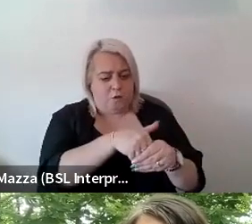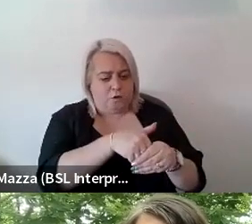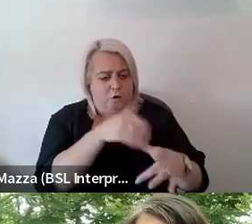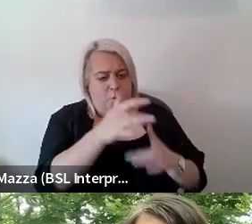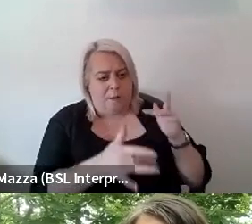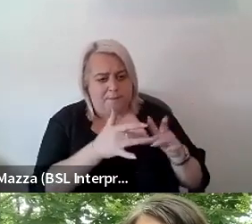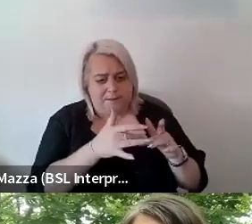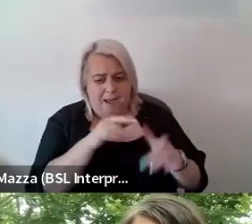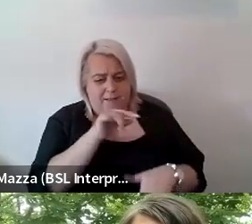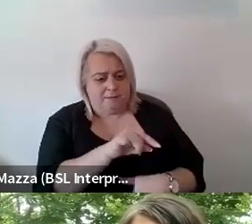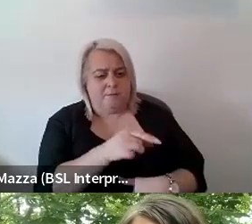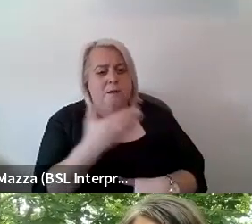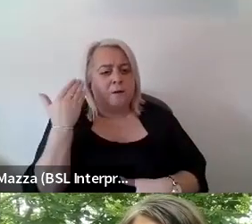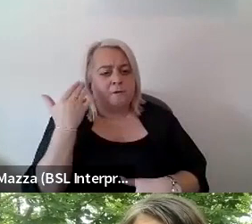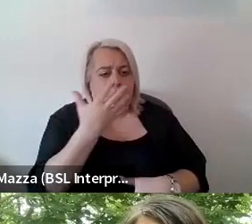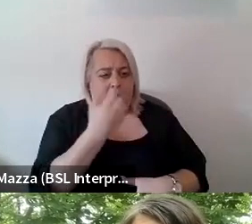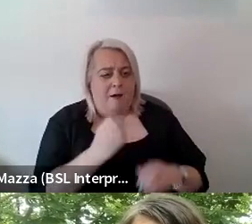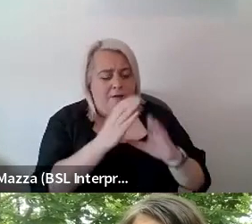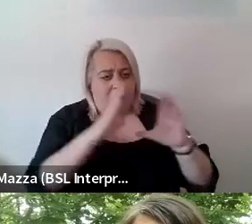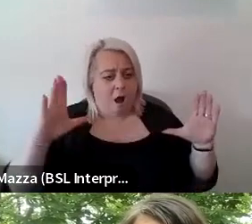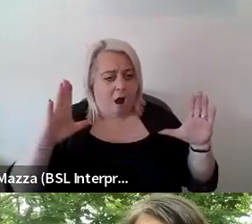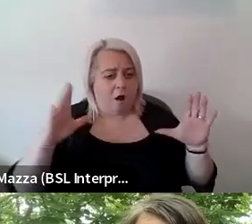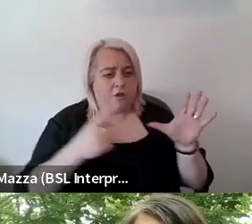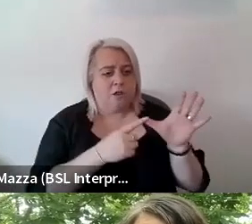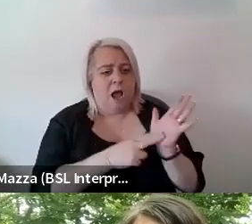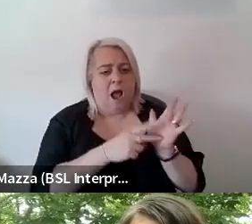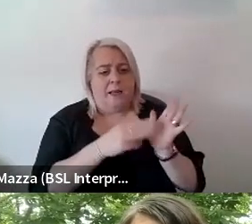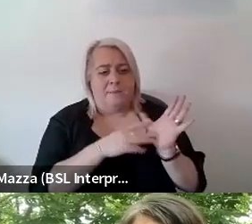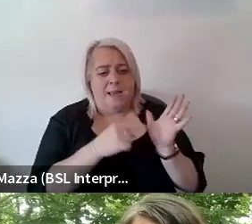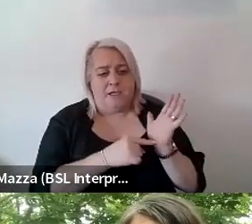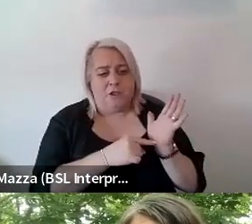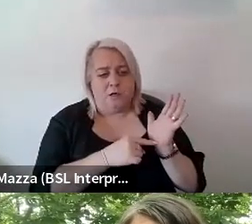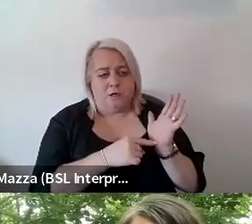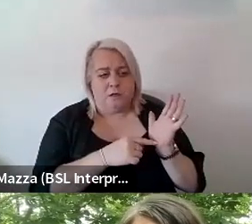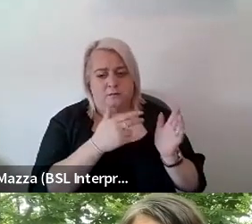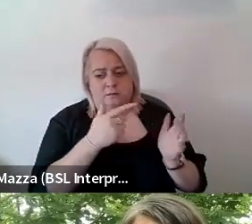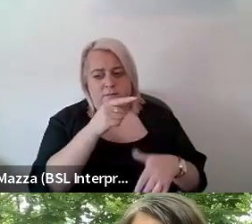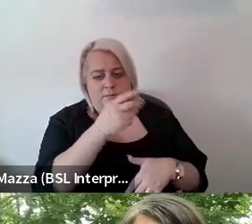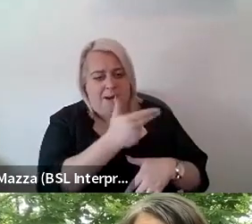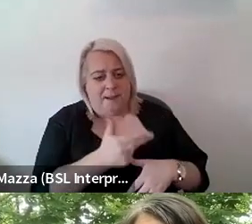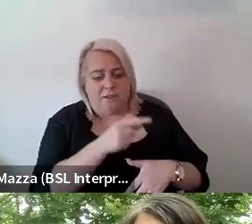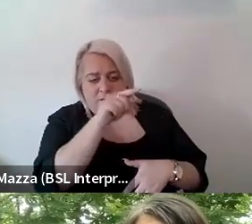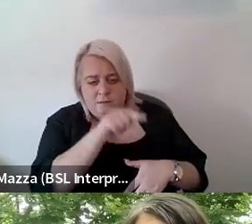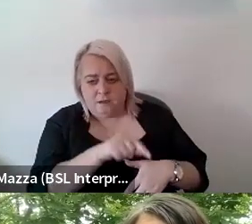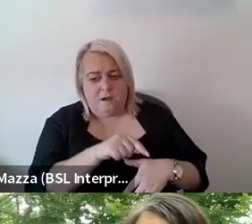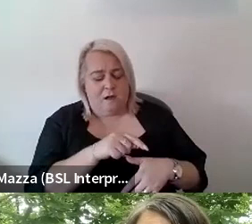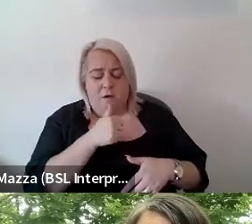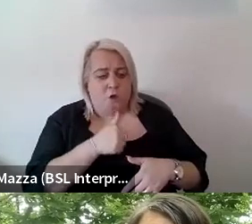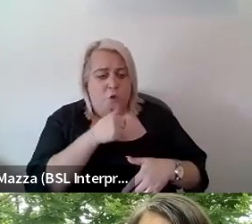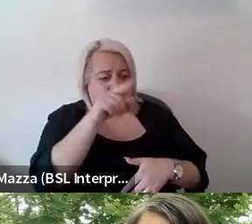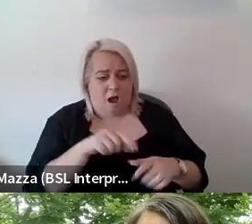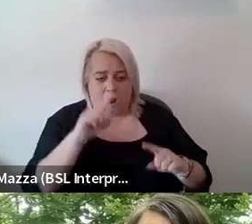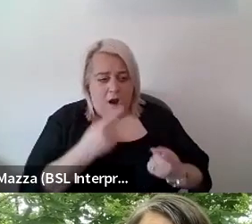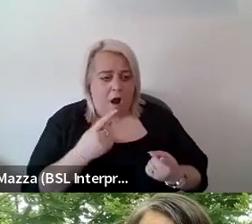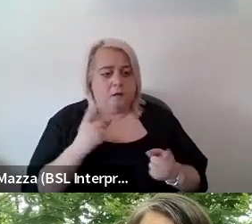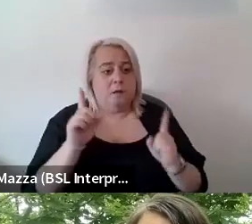website used to have a really large animation on the website, and I couldn't use their website because of it. They fixed it